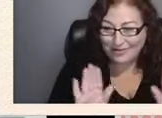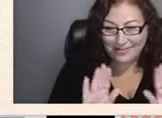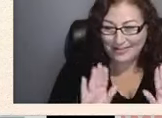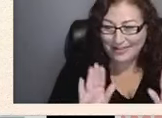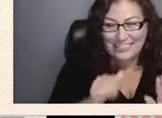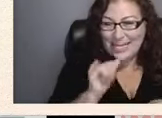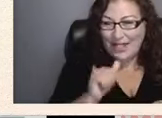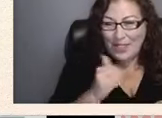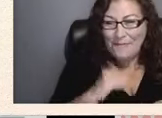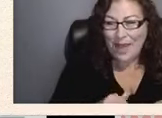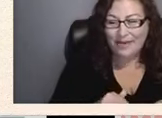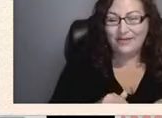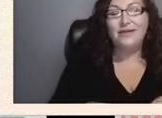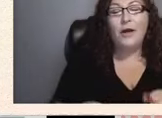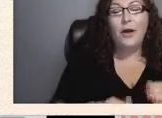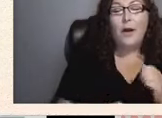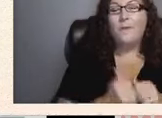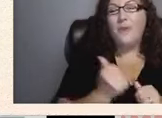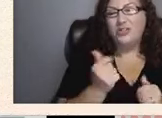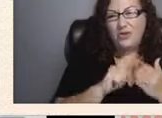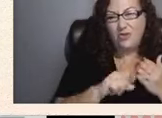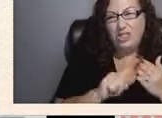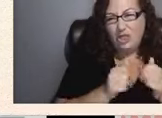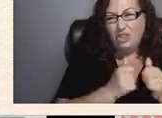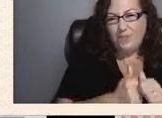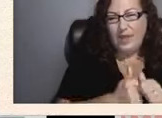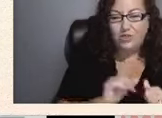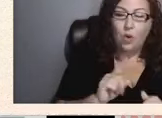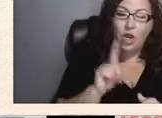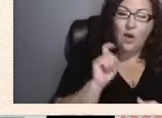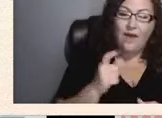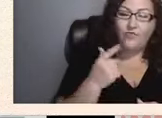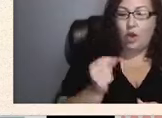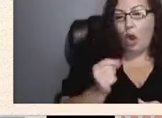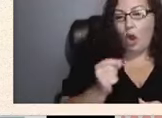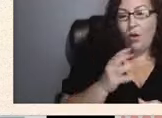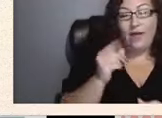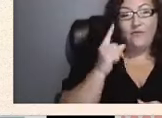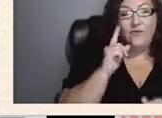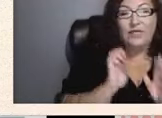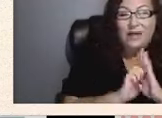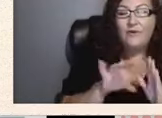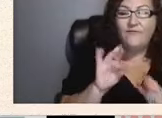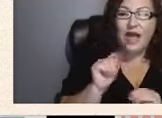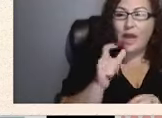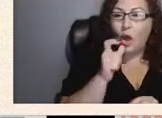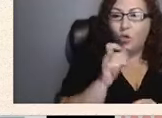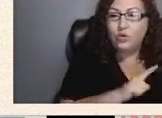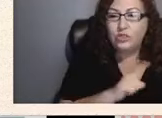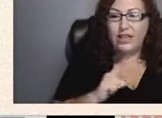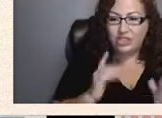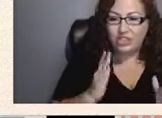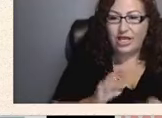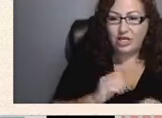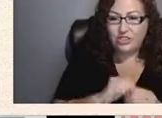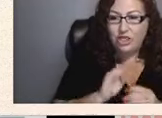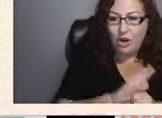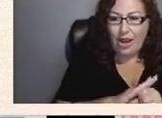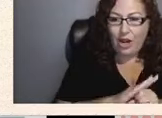bad. Most of it is research-based, where you might have to go and, for instance, find out who your legislators are and send them an